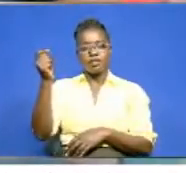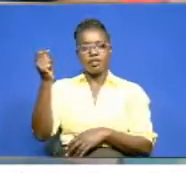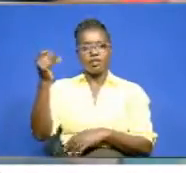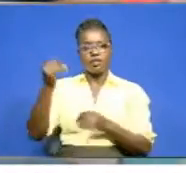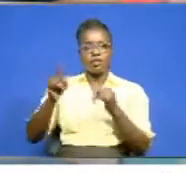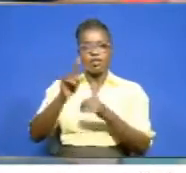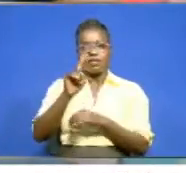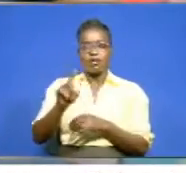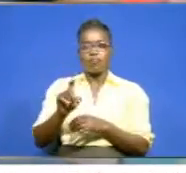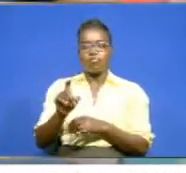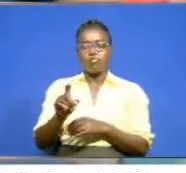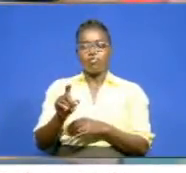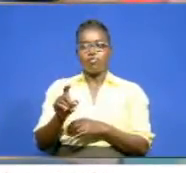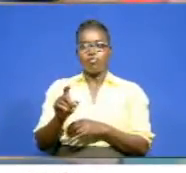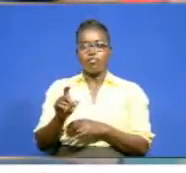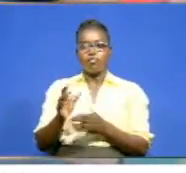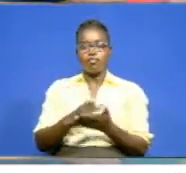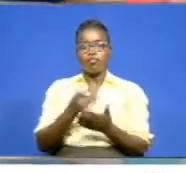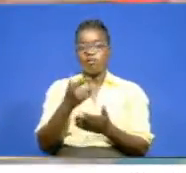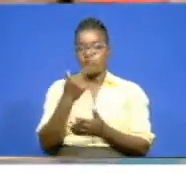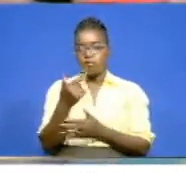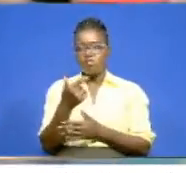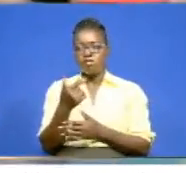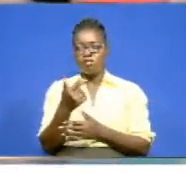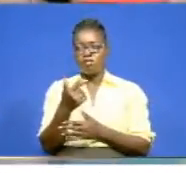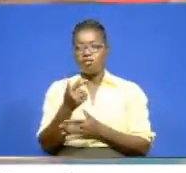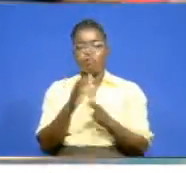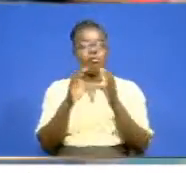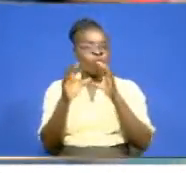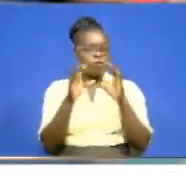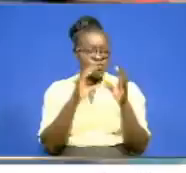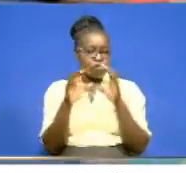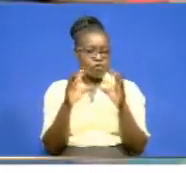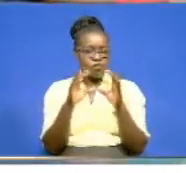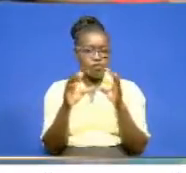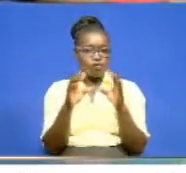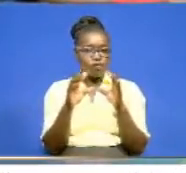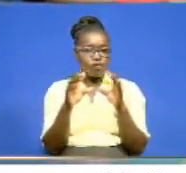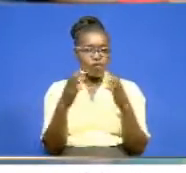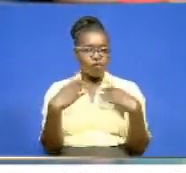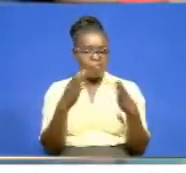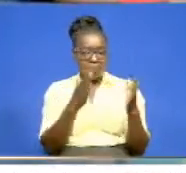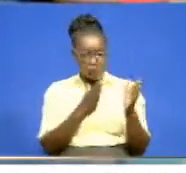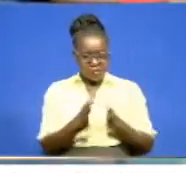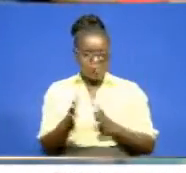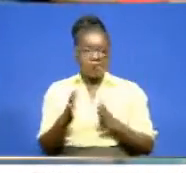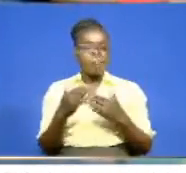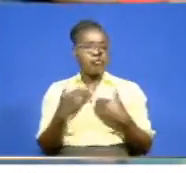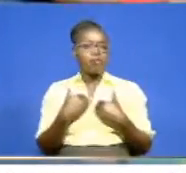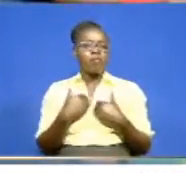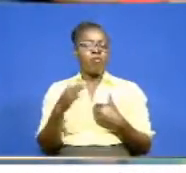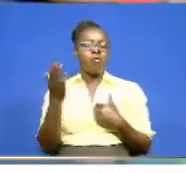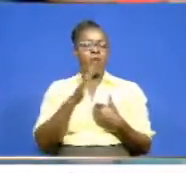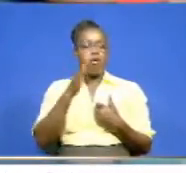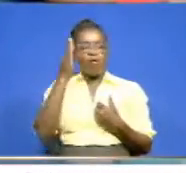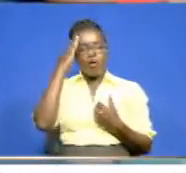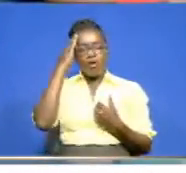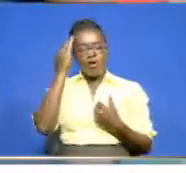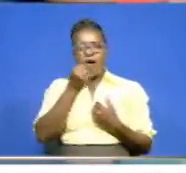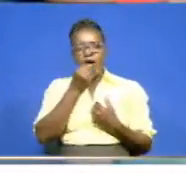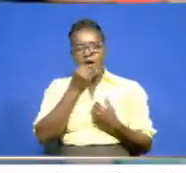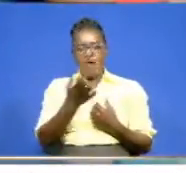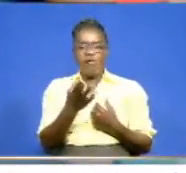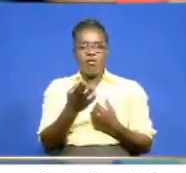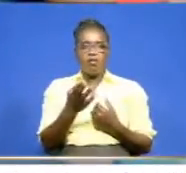question will be based off of something that you've mentioned, because these are conversations that people have been planning on having, but we never do, meaning there's